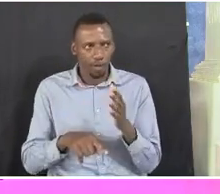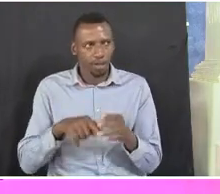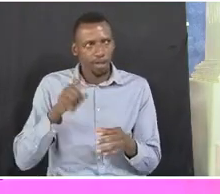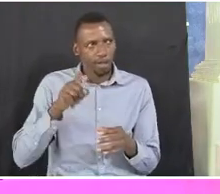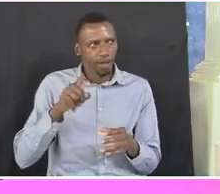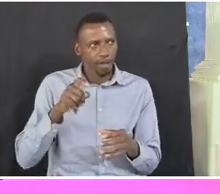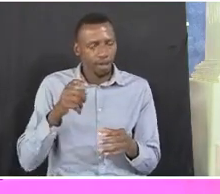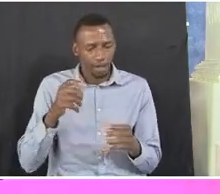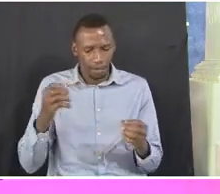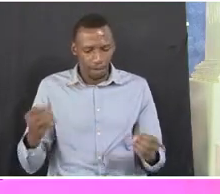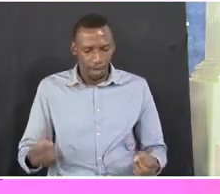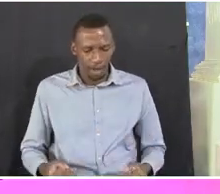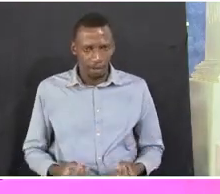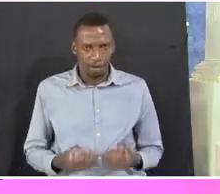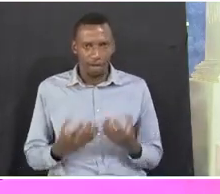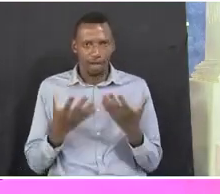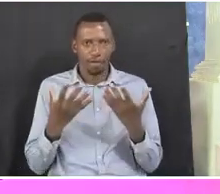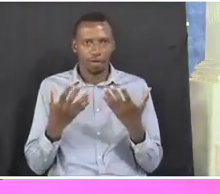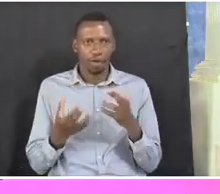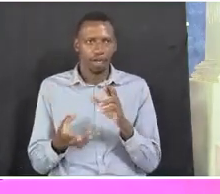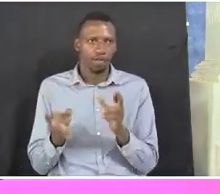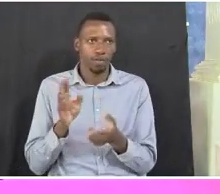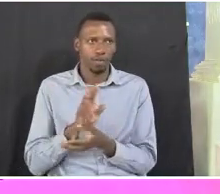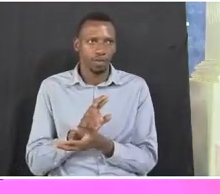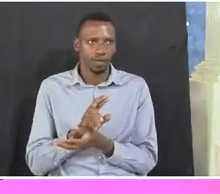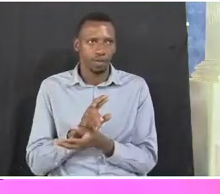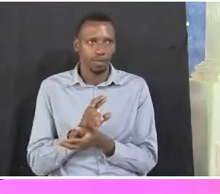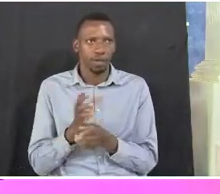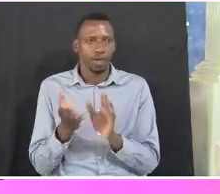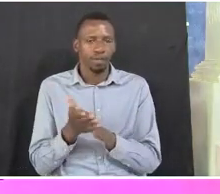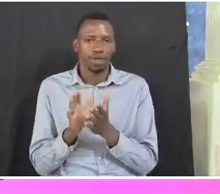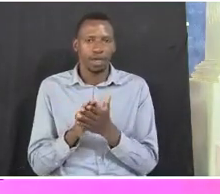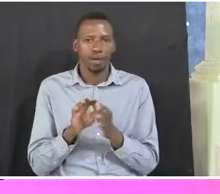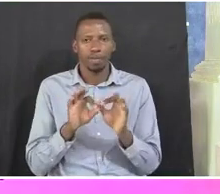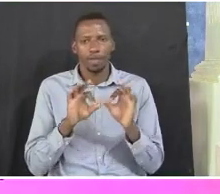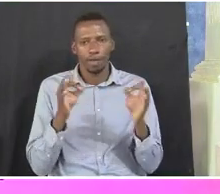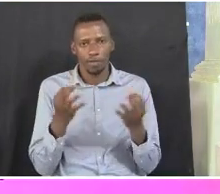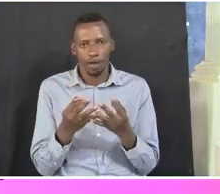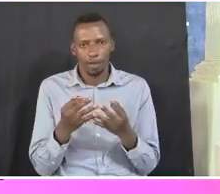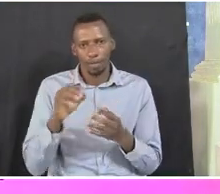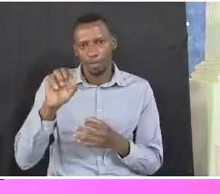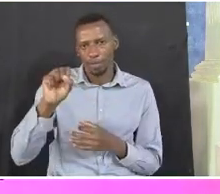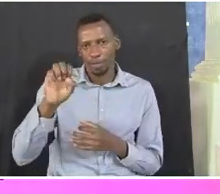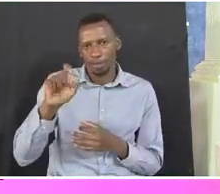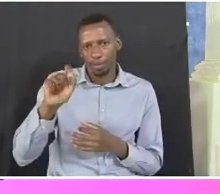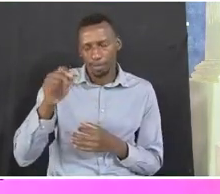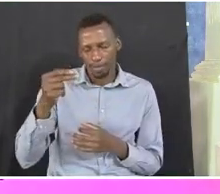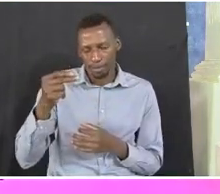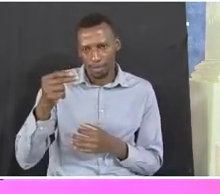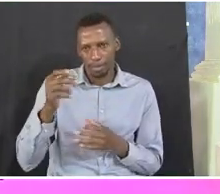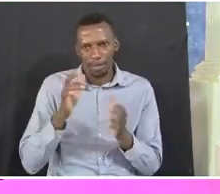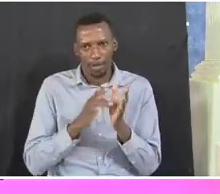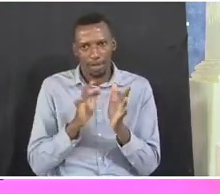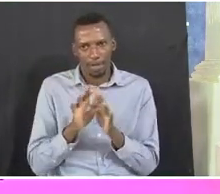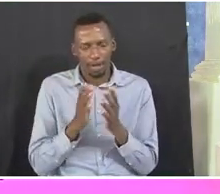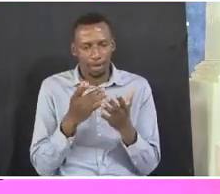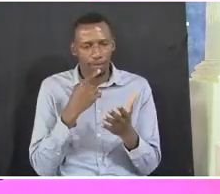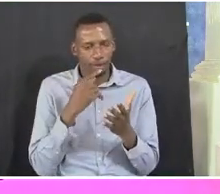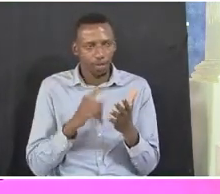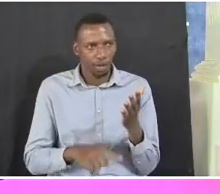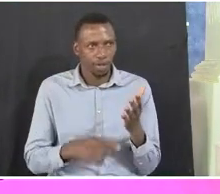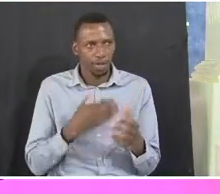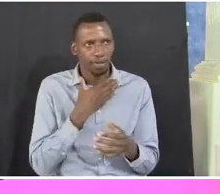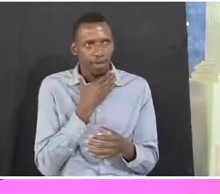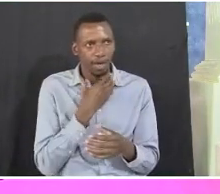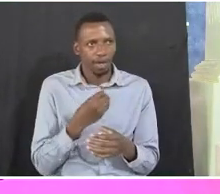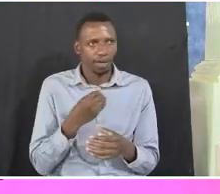and reformation. Then came the family of Seth. The Bible says, and Adam